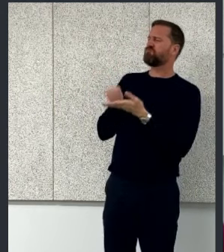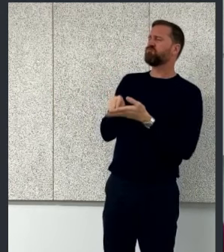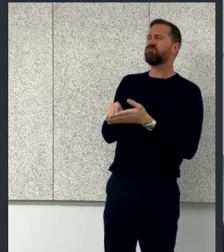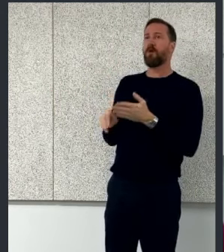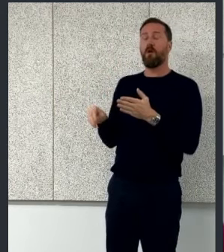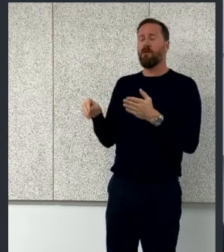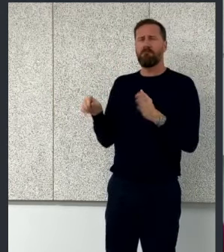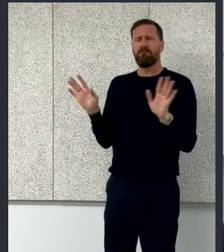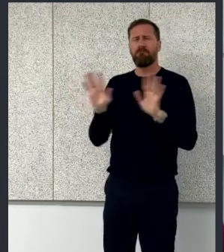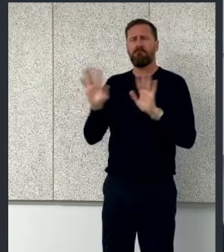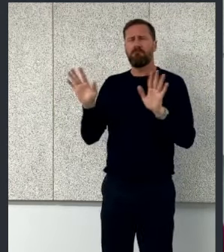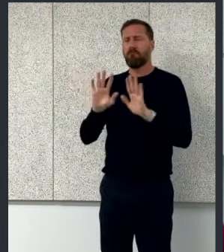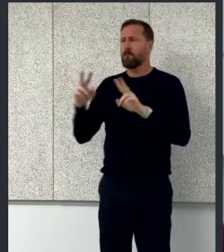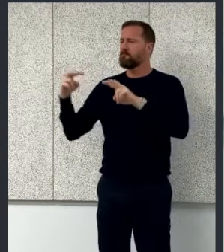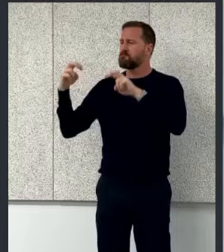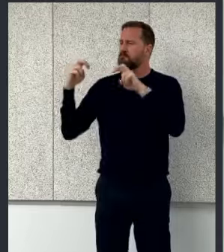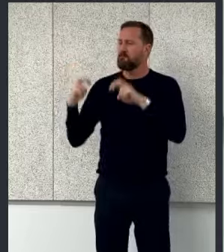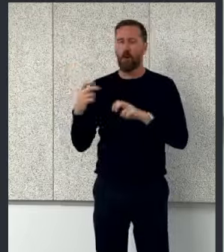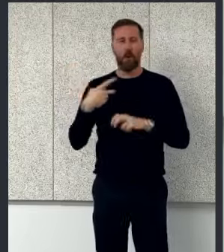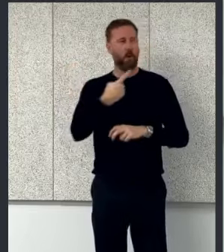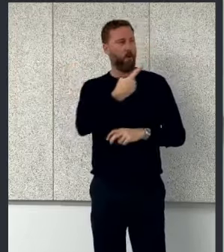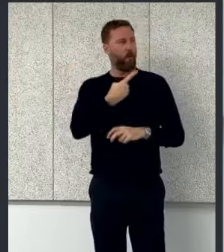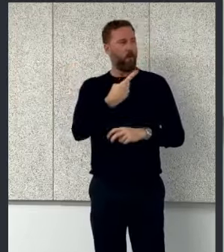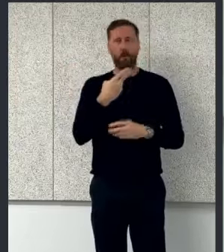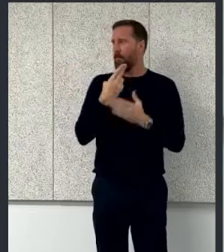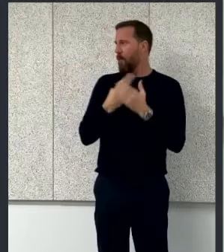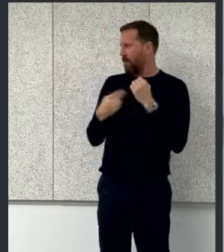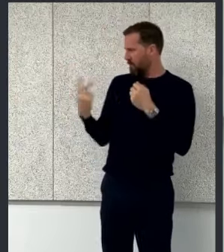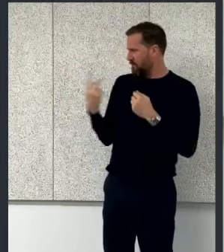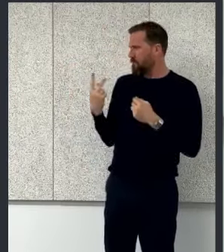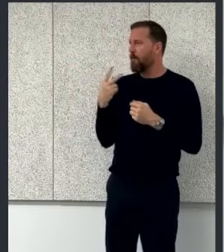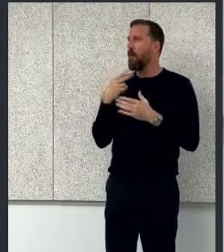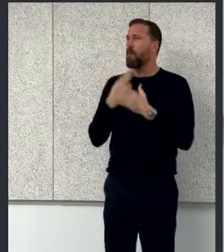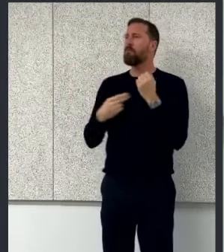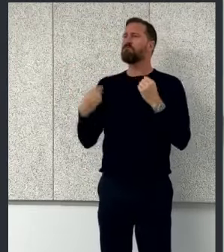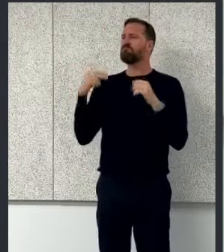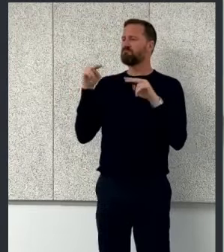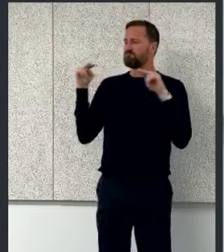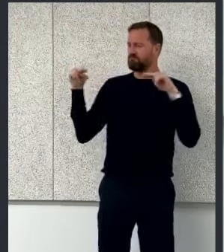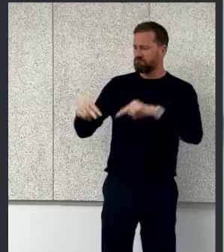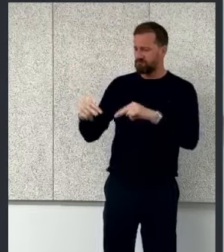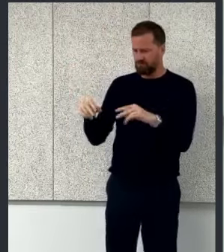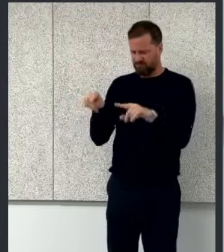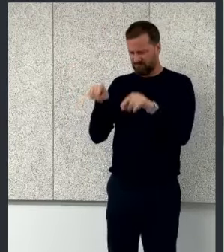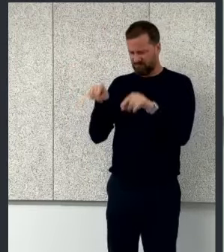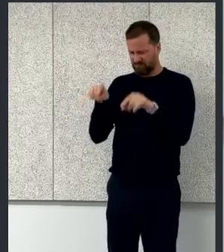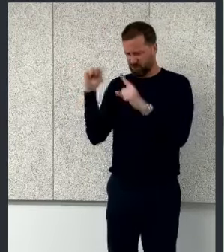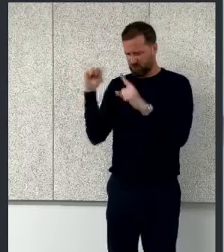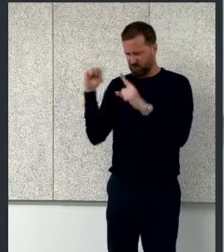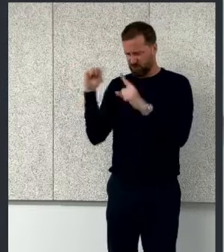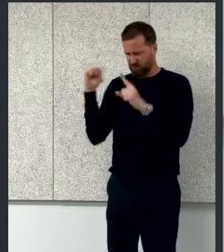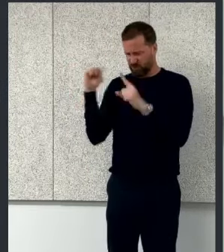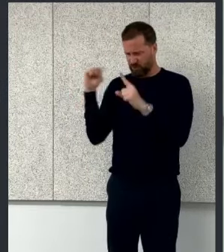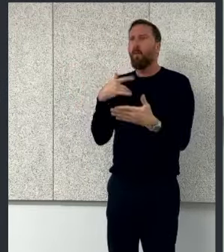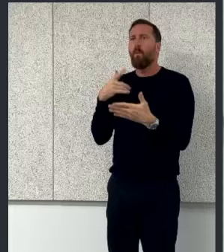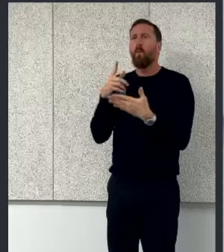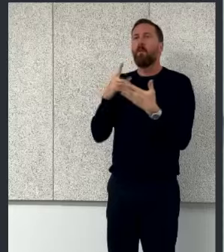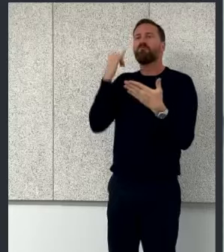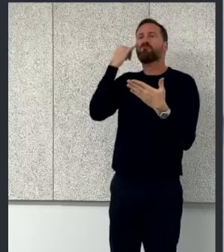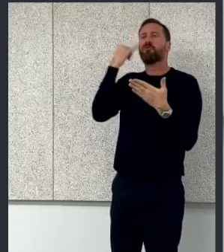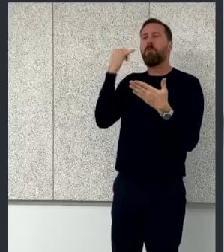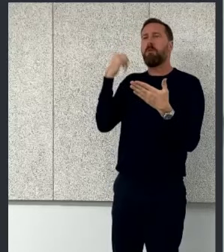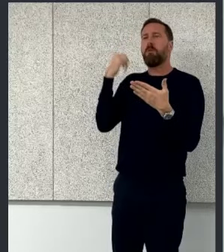sort of we're both looking at the same set of circumstances, that what if there were different variables,